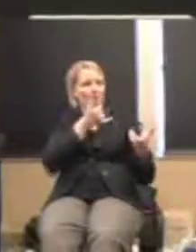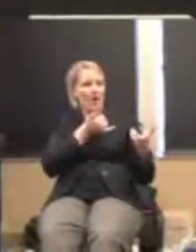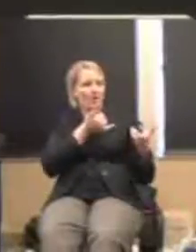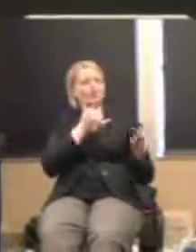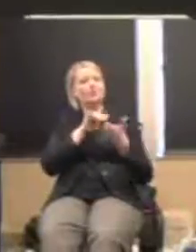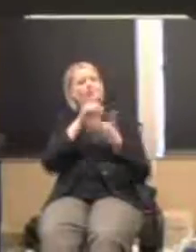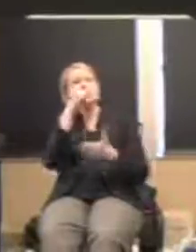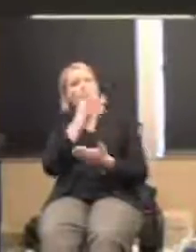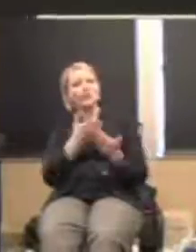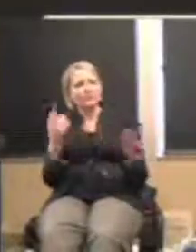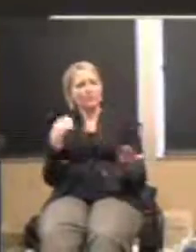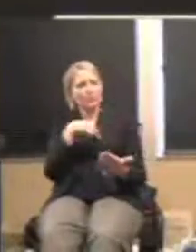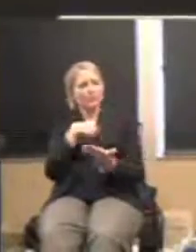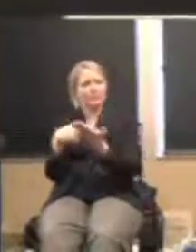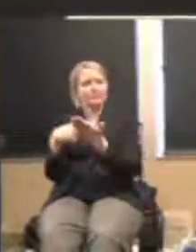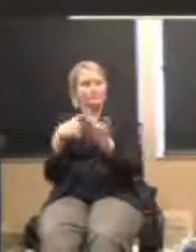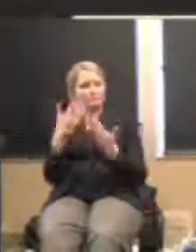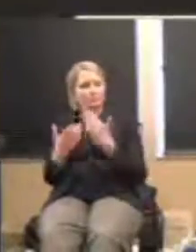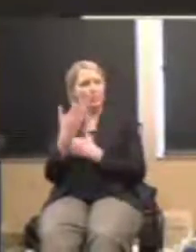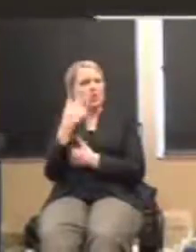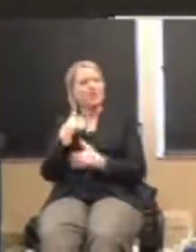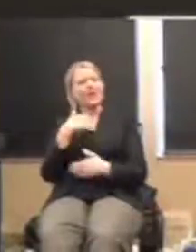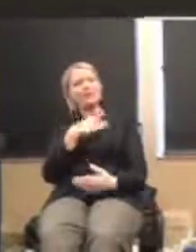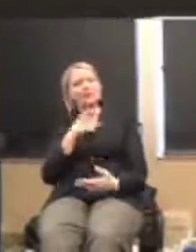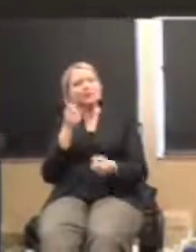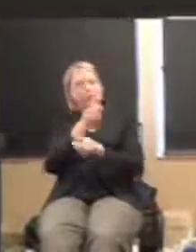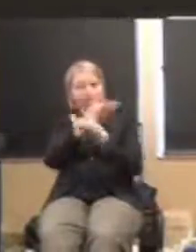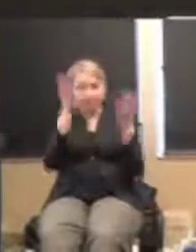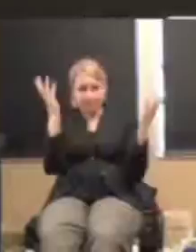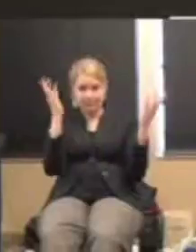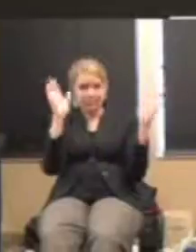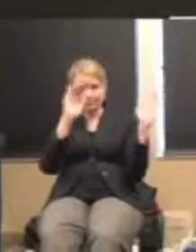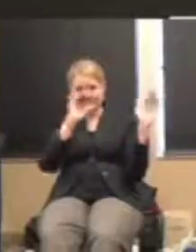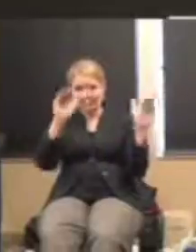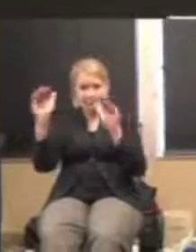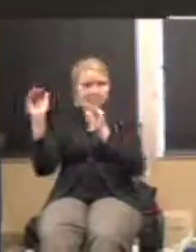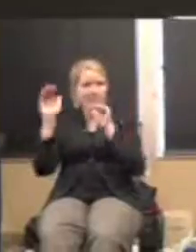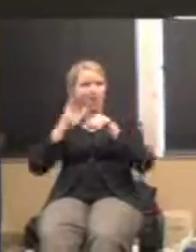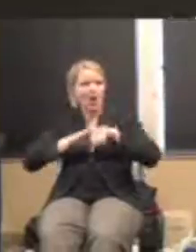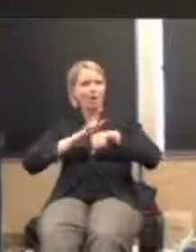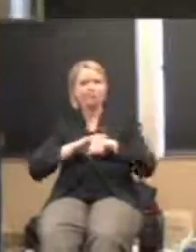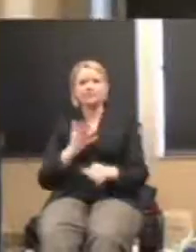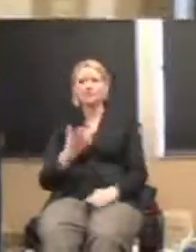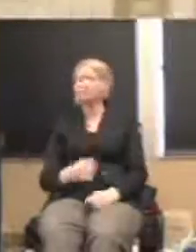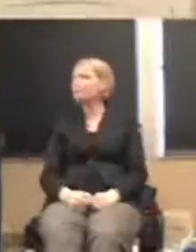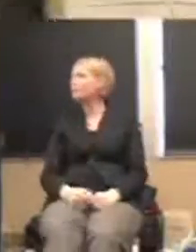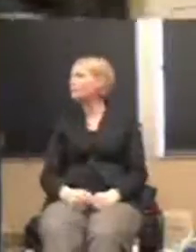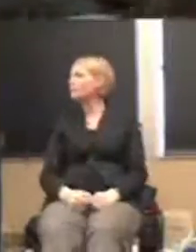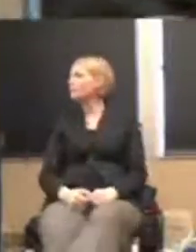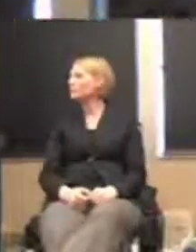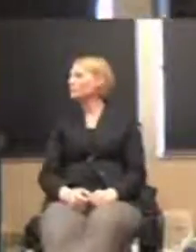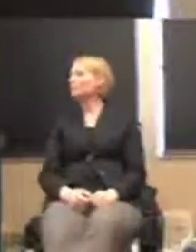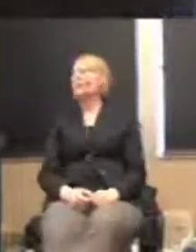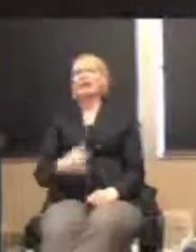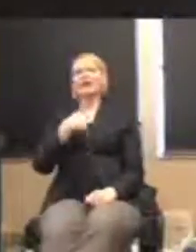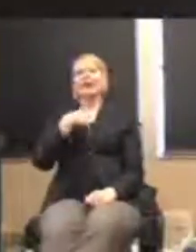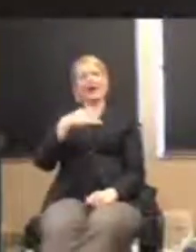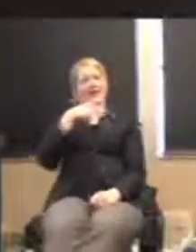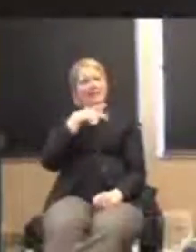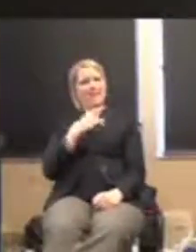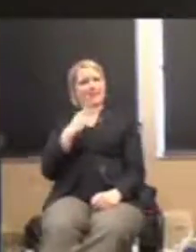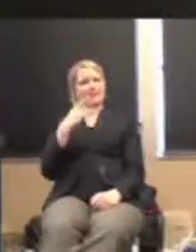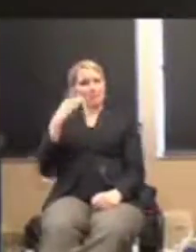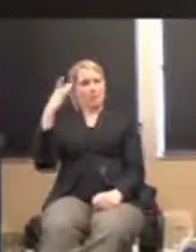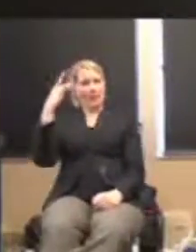about this morning, and I always like to throw that out there as a caution. What I like about this, though, is because I think we do a really good